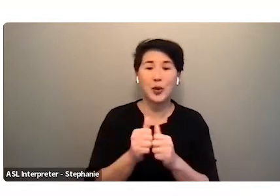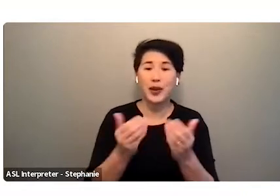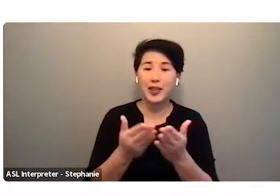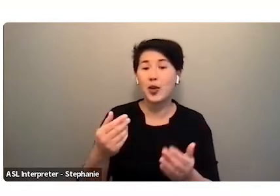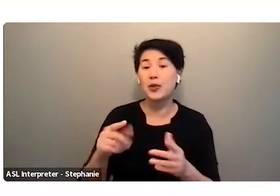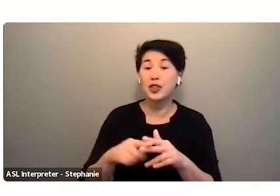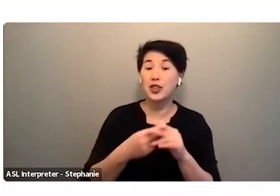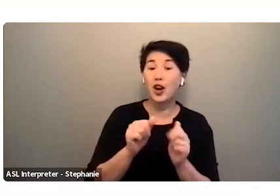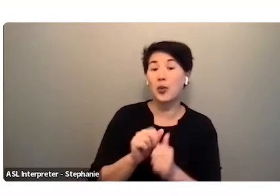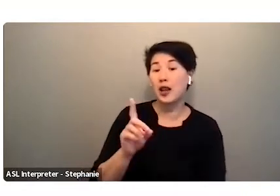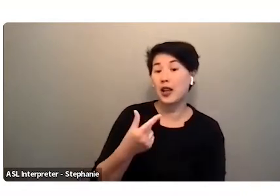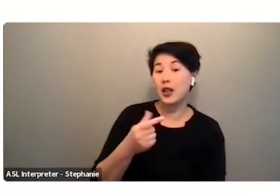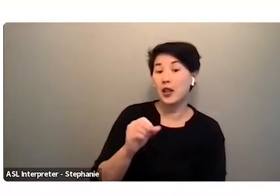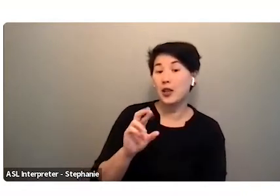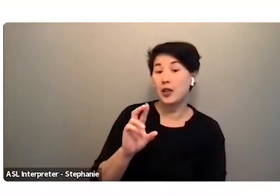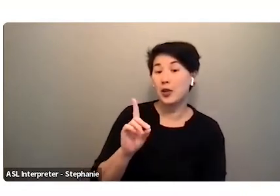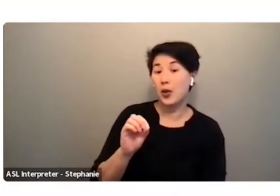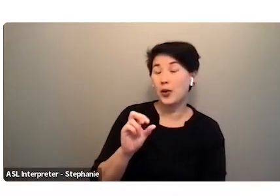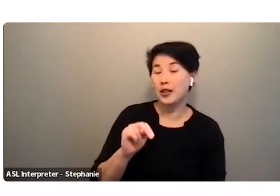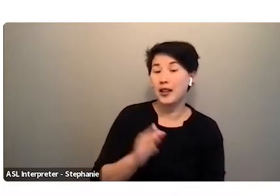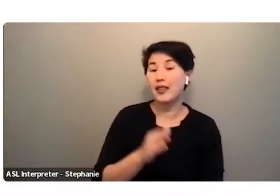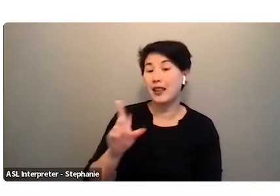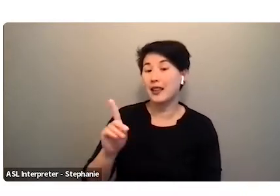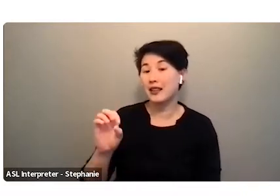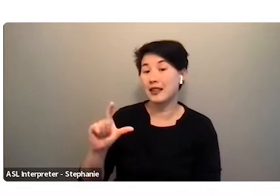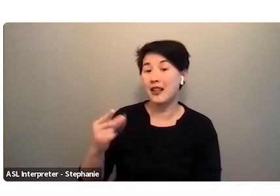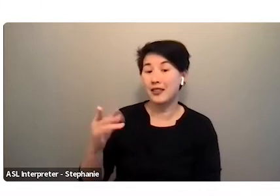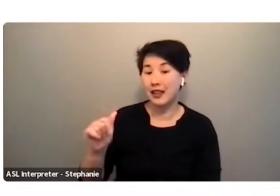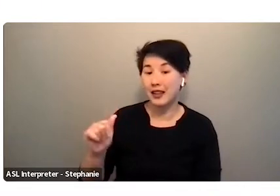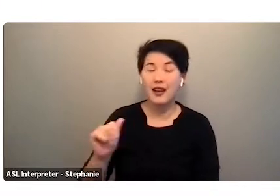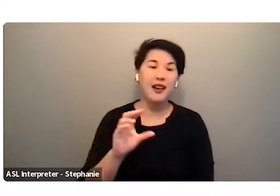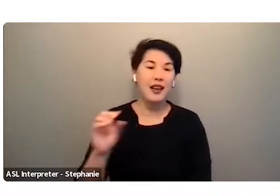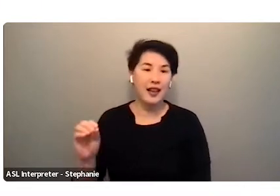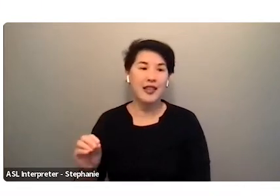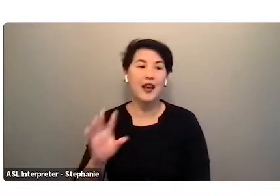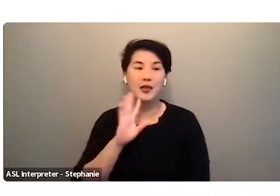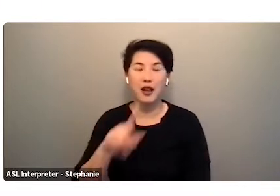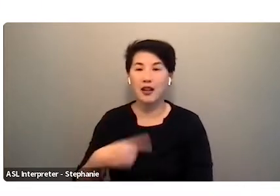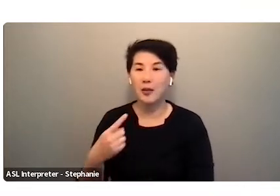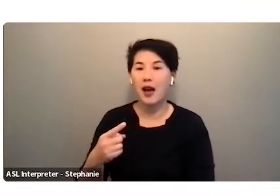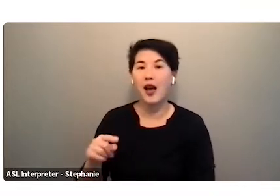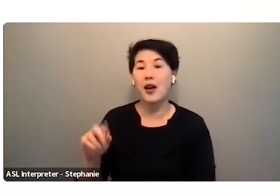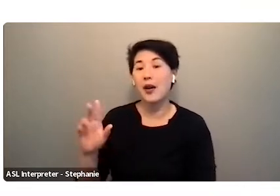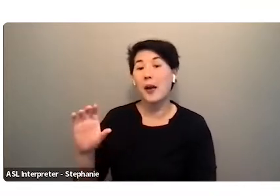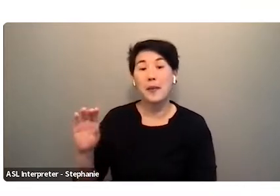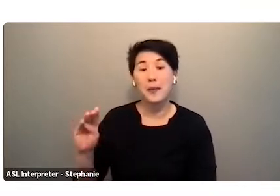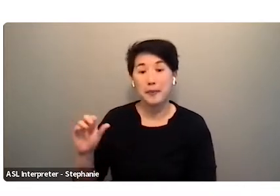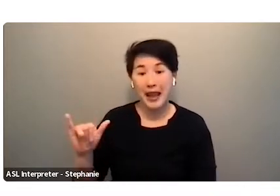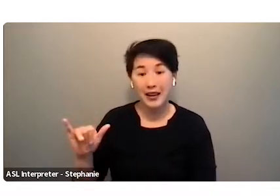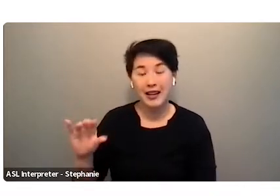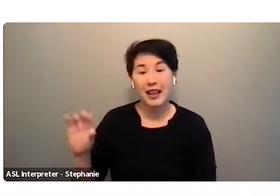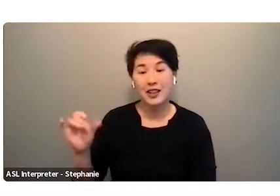then Delfina, and then we'll jump into Sayo talking about unexpected materials and Mary and Charlotte,